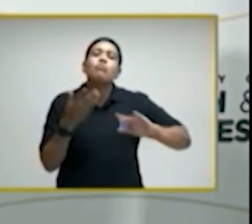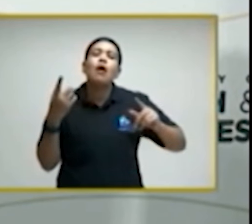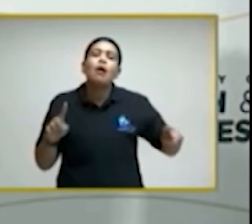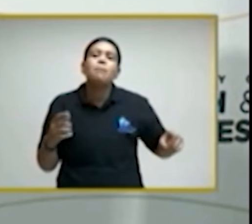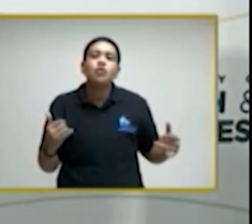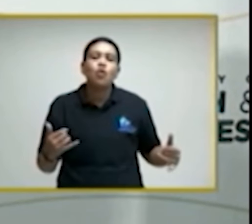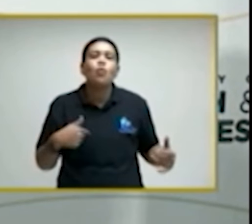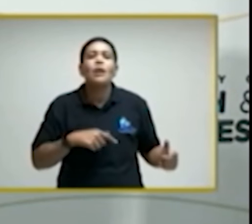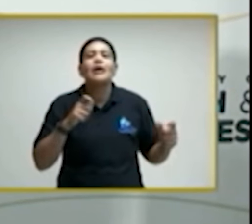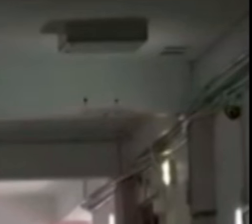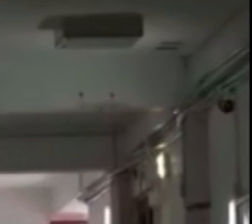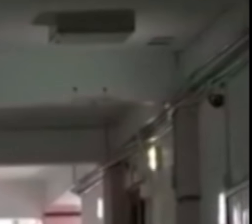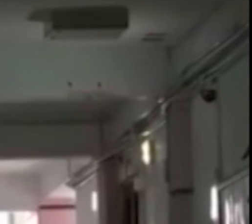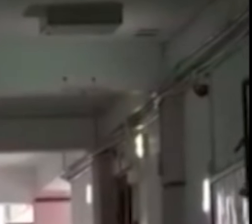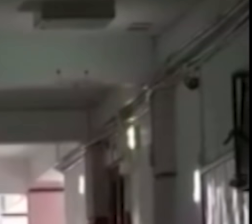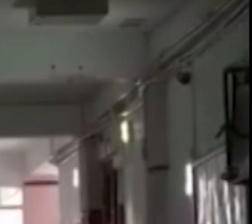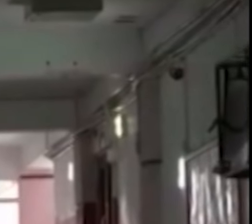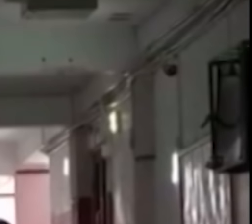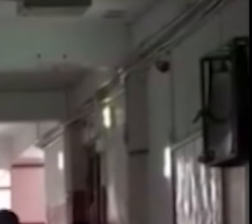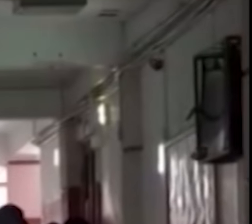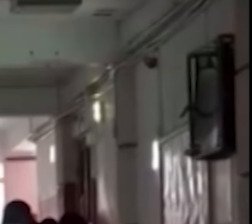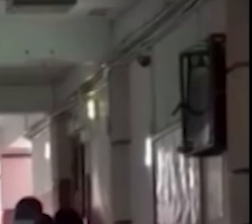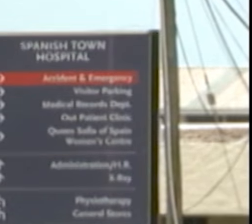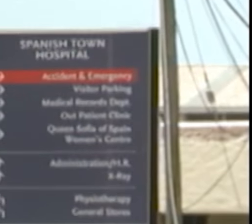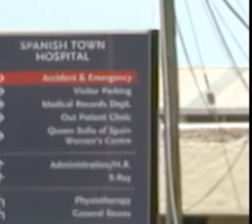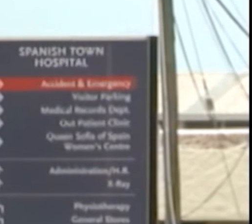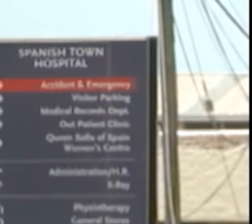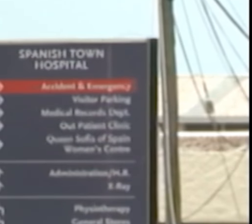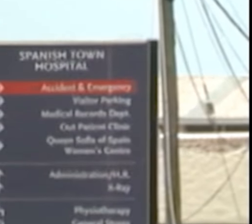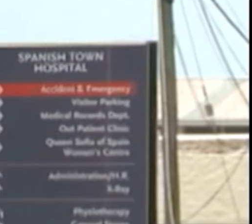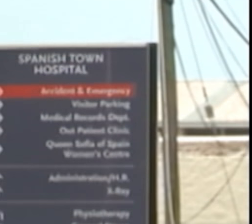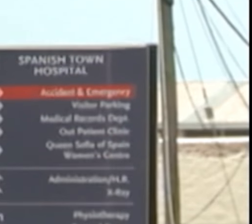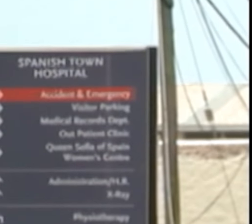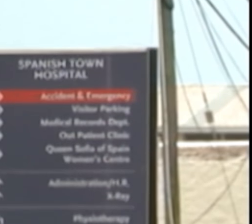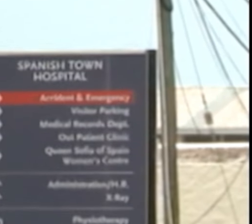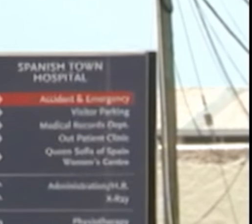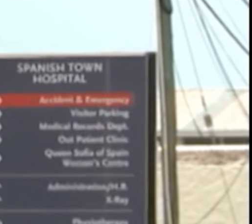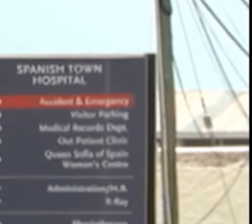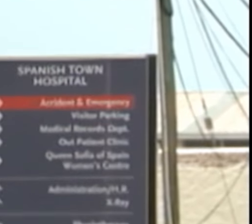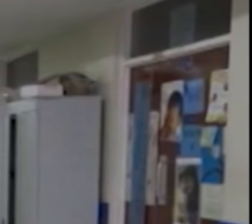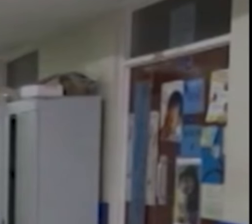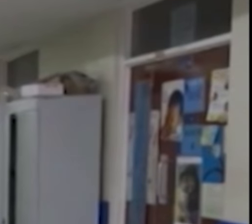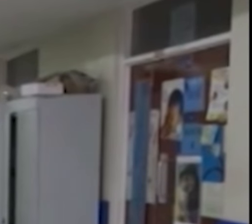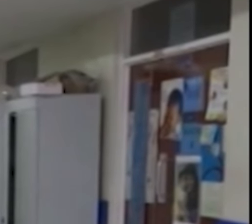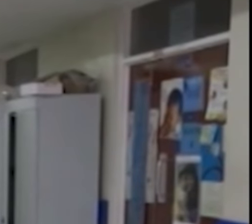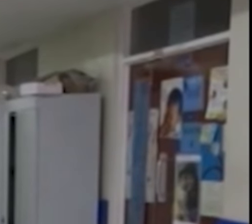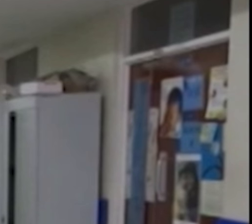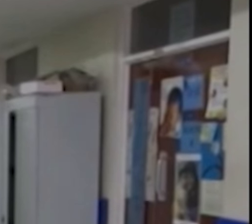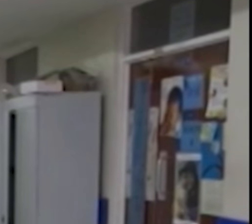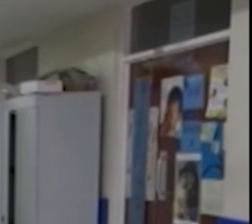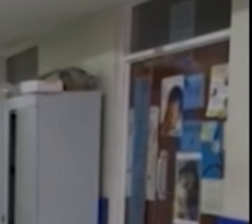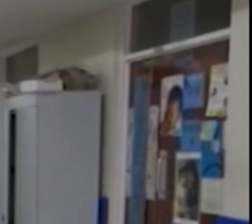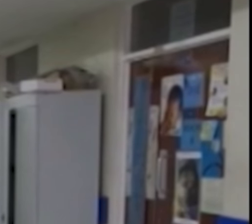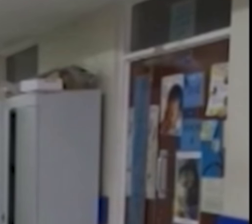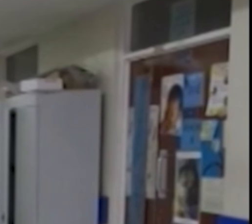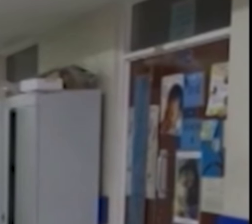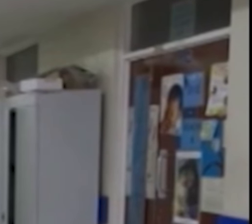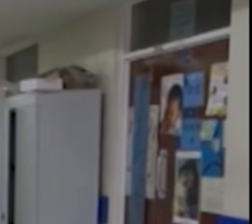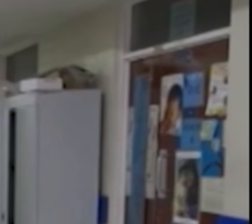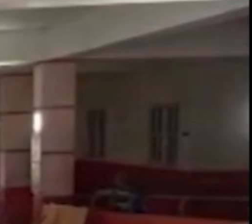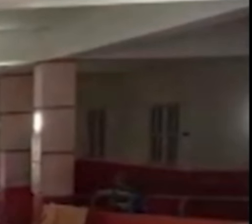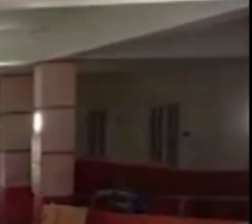Jacqueline Bisesa McKenzie explained that delayed reports from hospitals coupled with the turnaround time for investigations